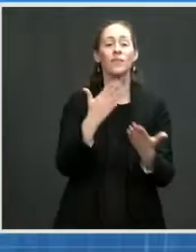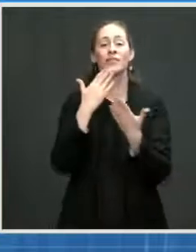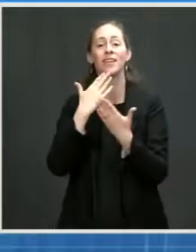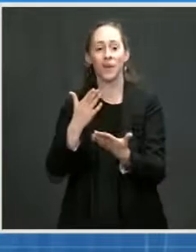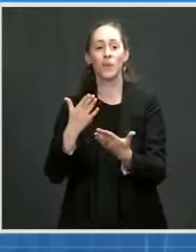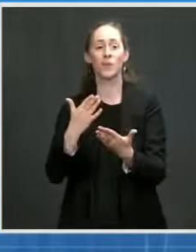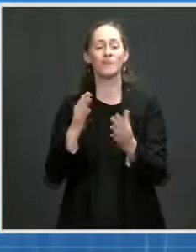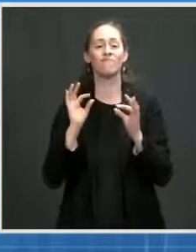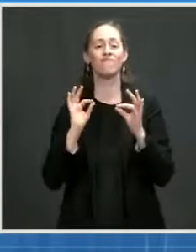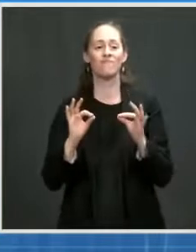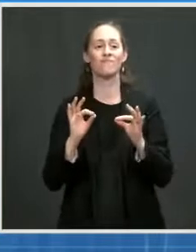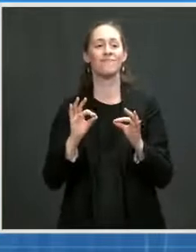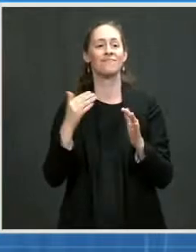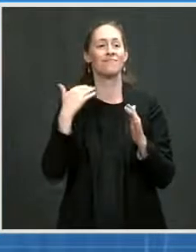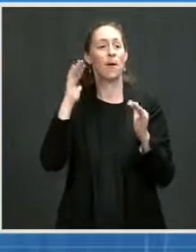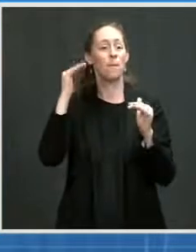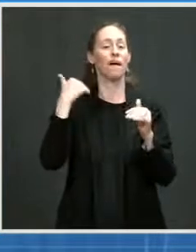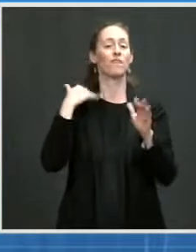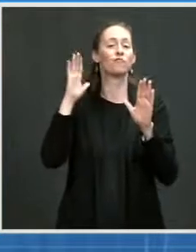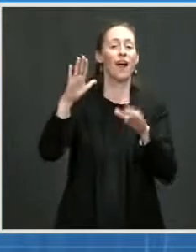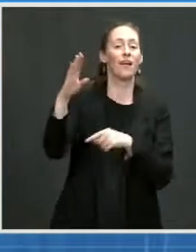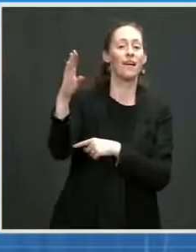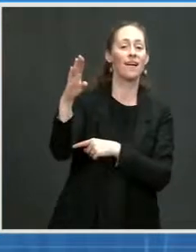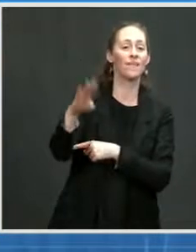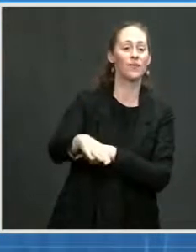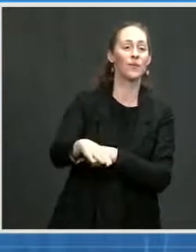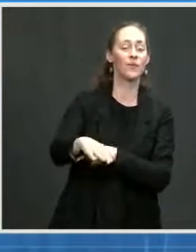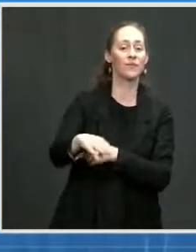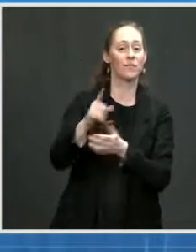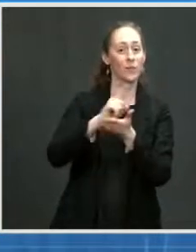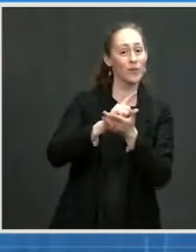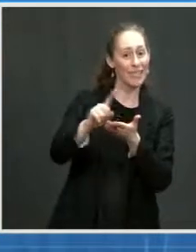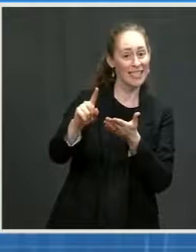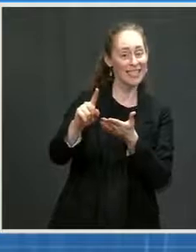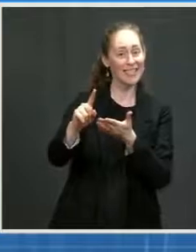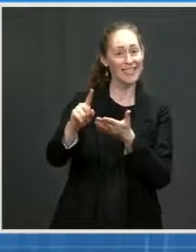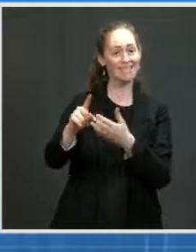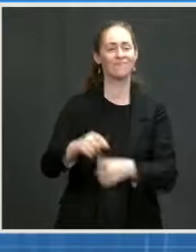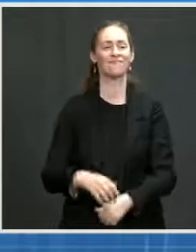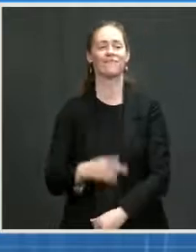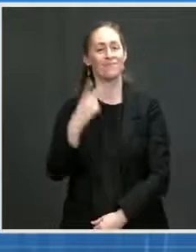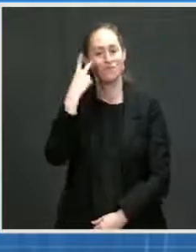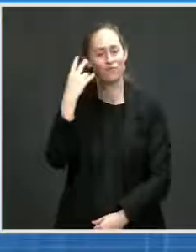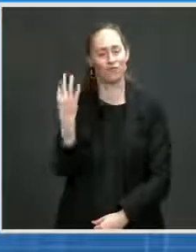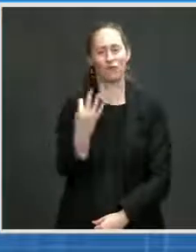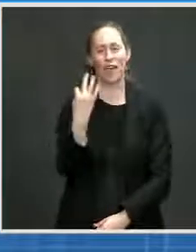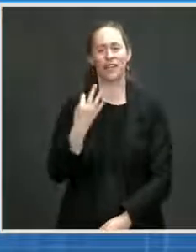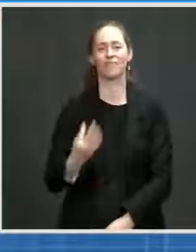and hope you have a great rest of the day and rest of the week, and we'll be doing this on Friday. Thanks.